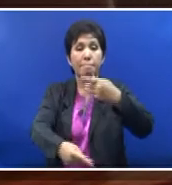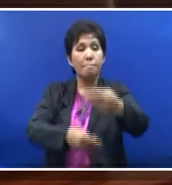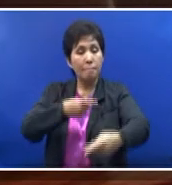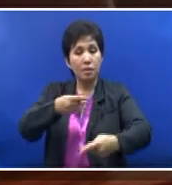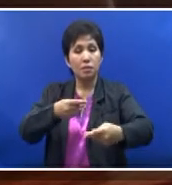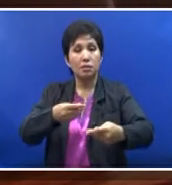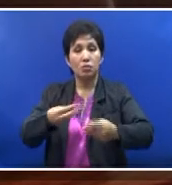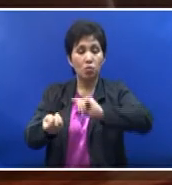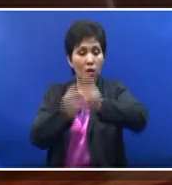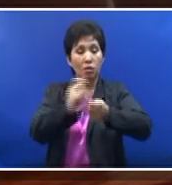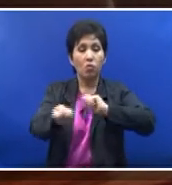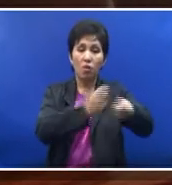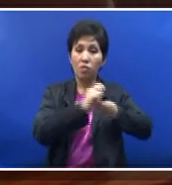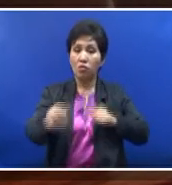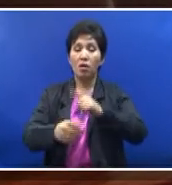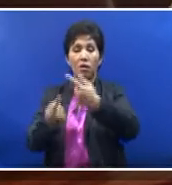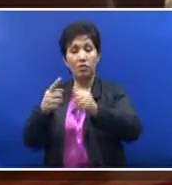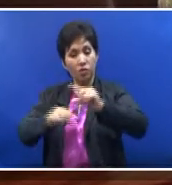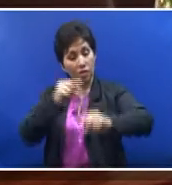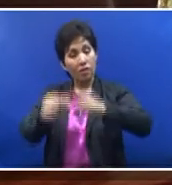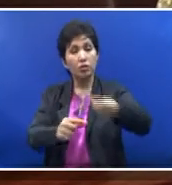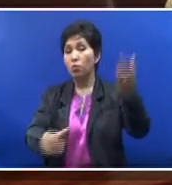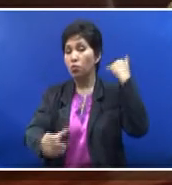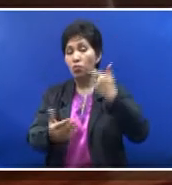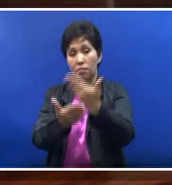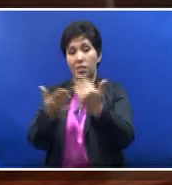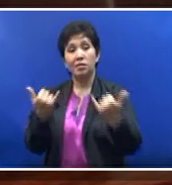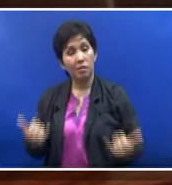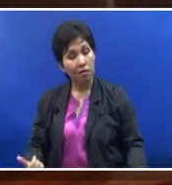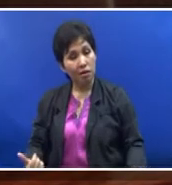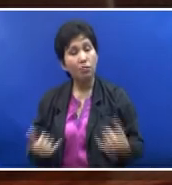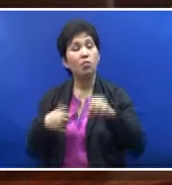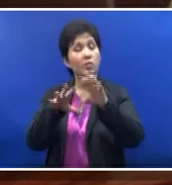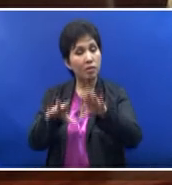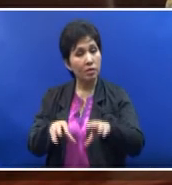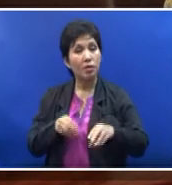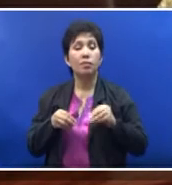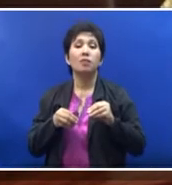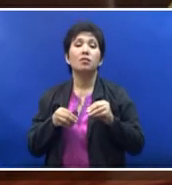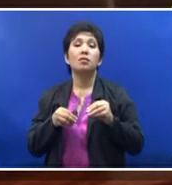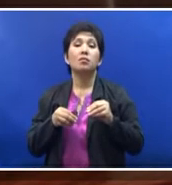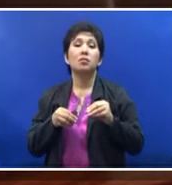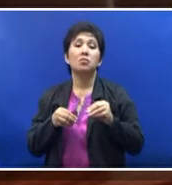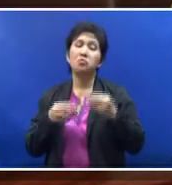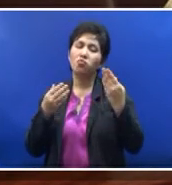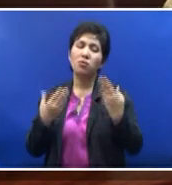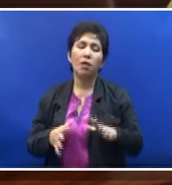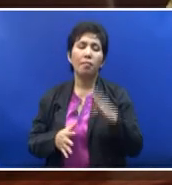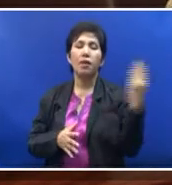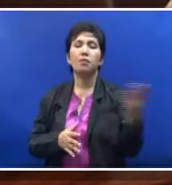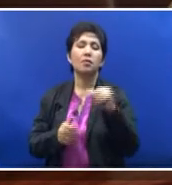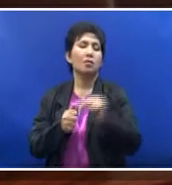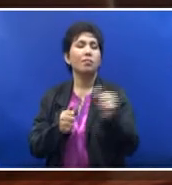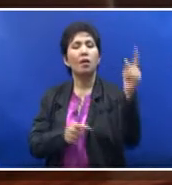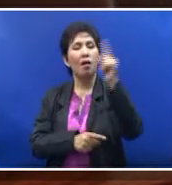generation. Okay, so it is not that suddenly you accept it as a culture. It is due to the usual practice. It is